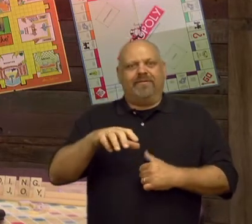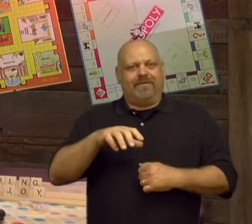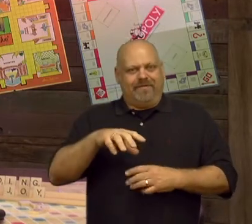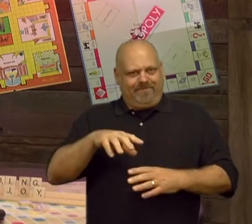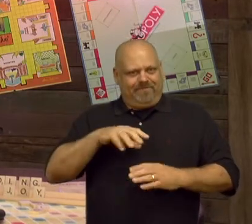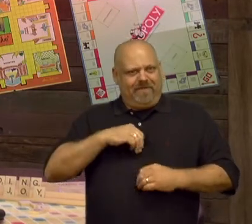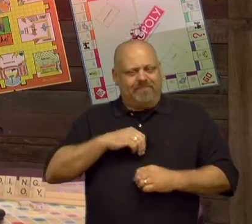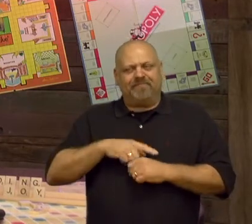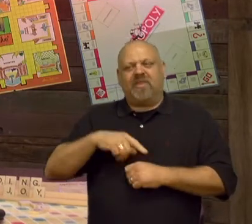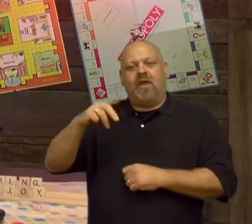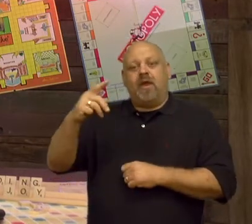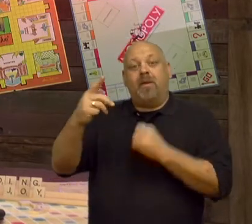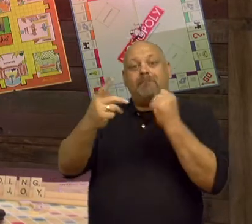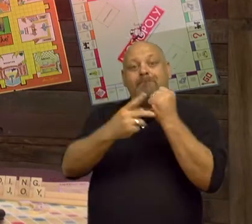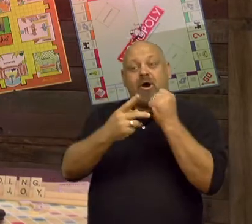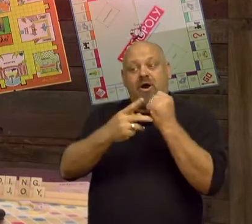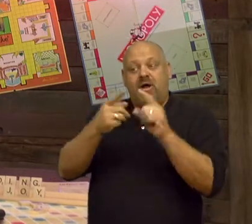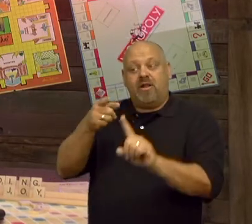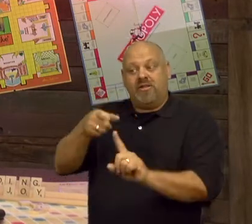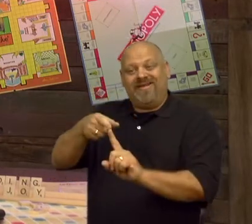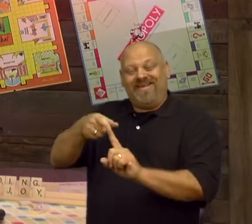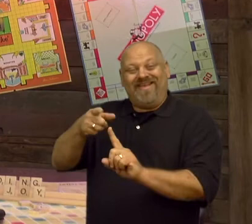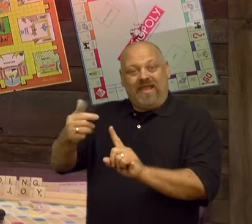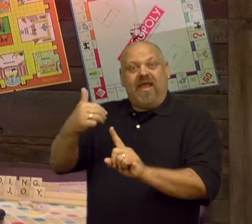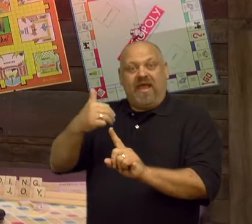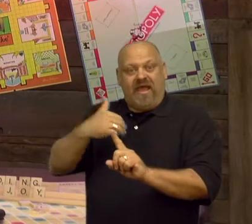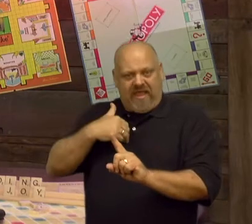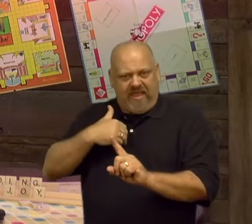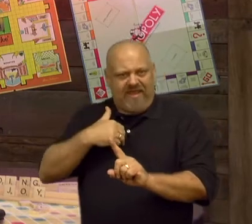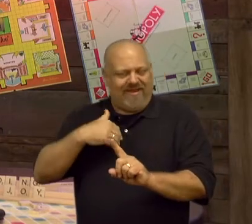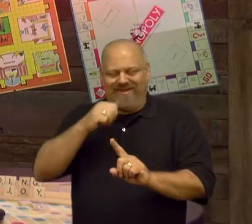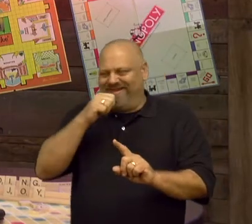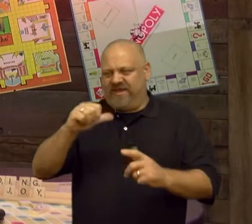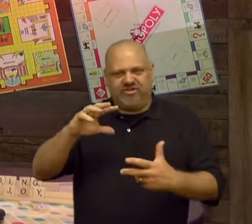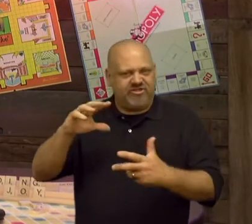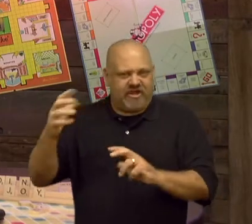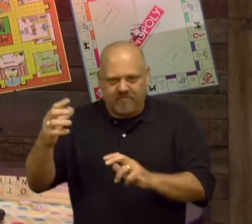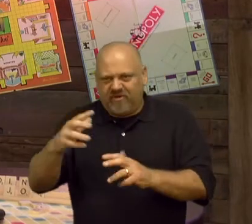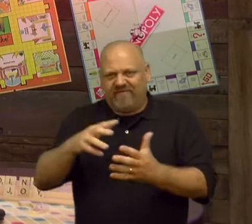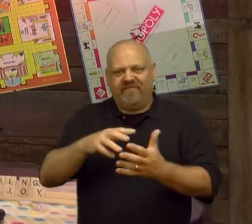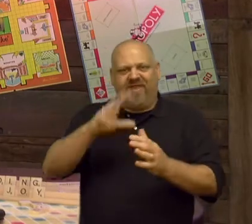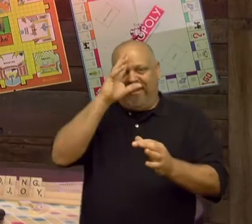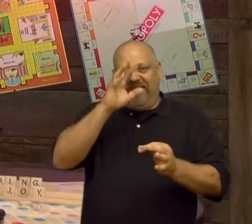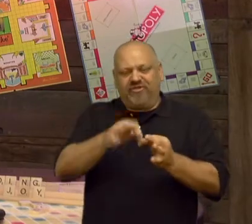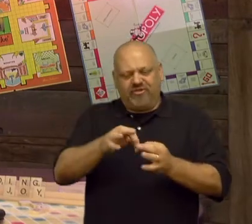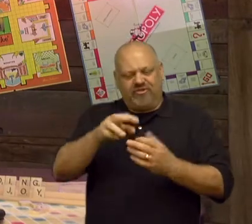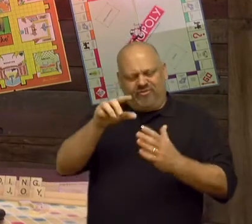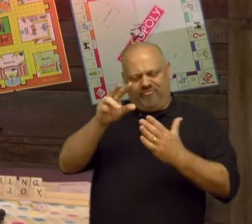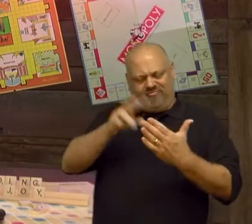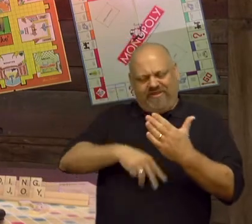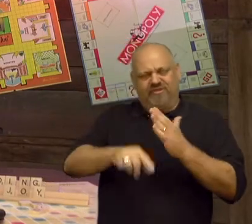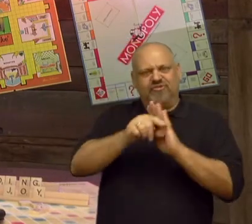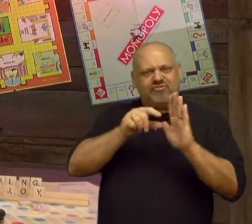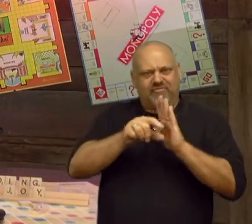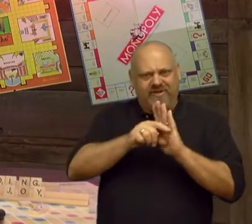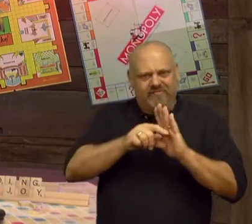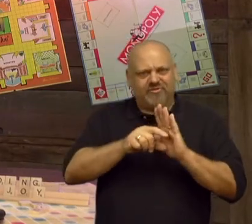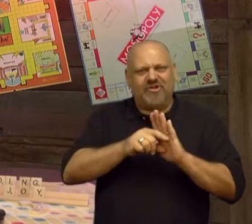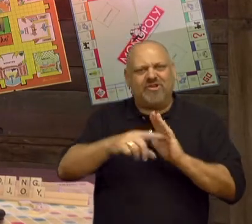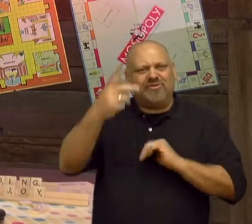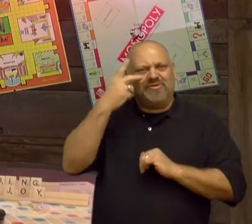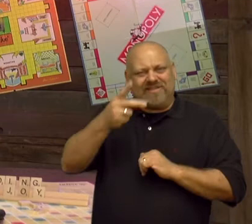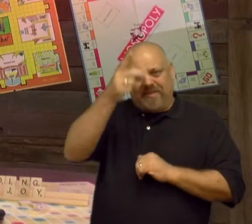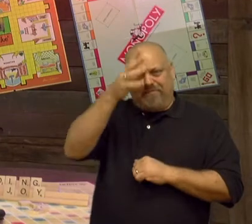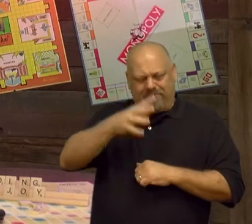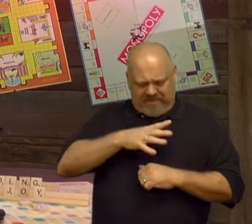to take. Paul had unshakable faith. When you look at this passage of Scripture, you're seeing